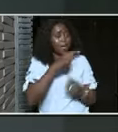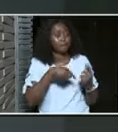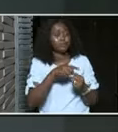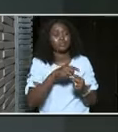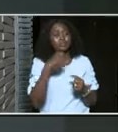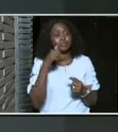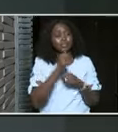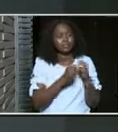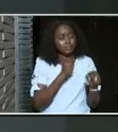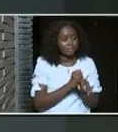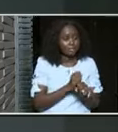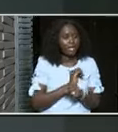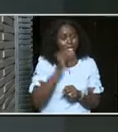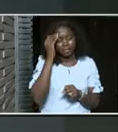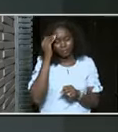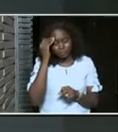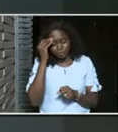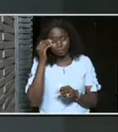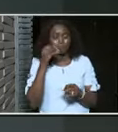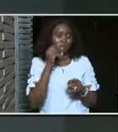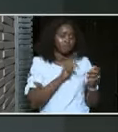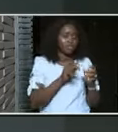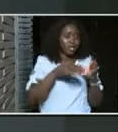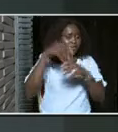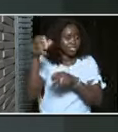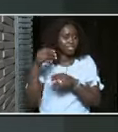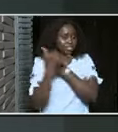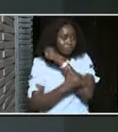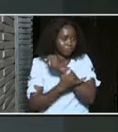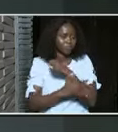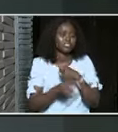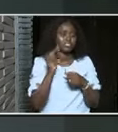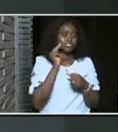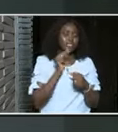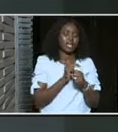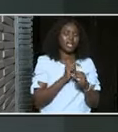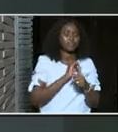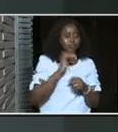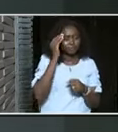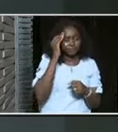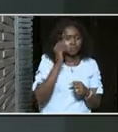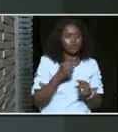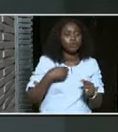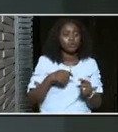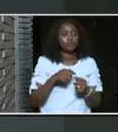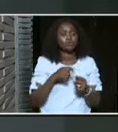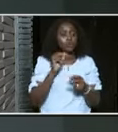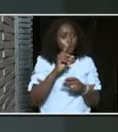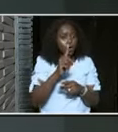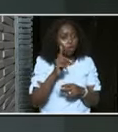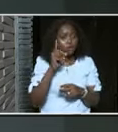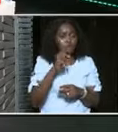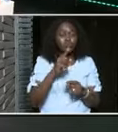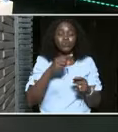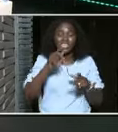know nobody outside this country, a Nigerian, for that, who is living anywhere in this world, will claim to be his